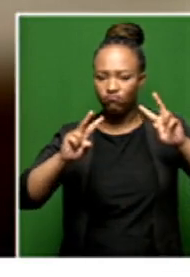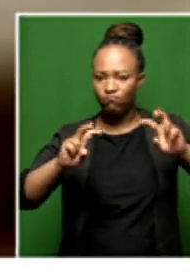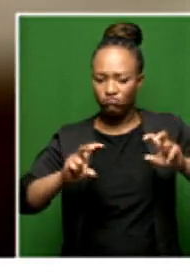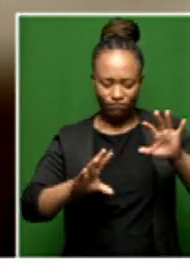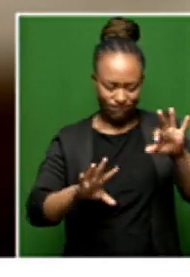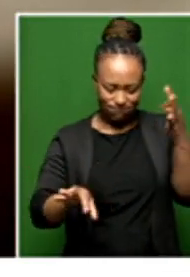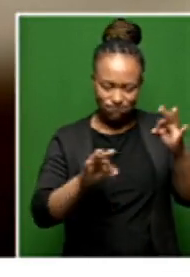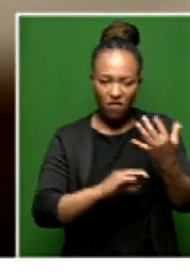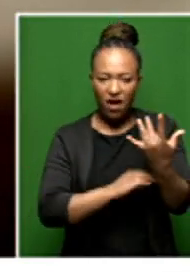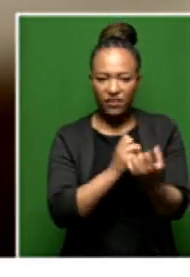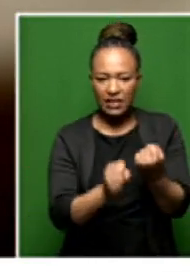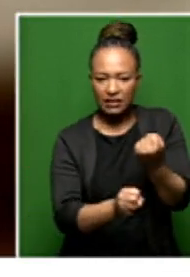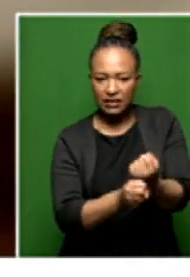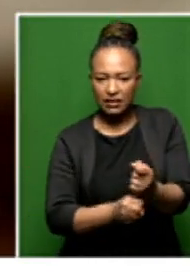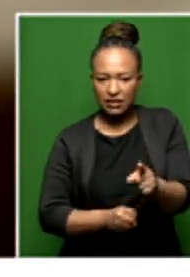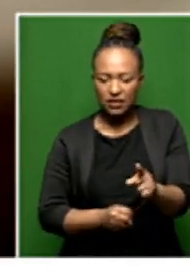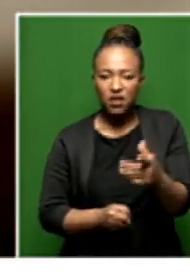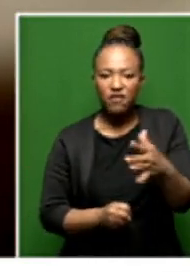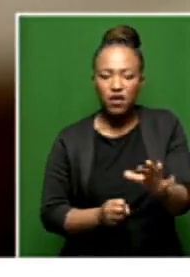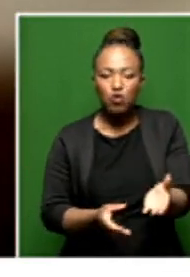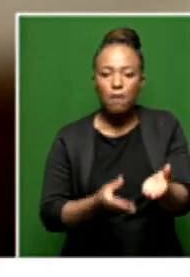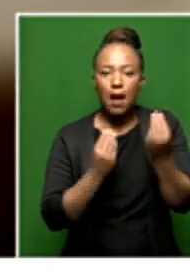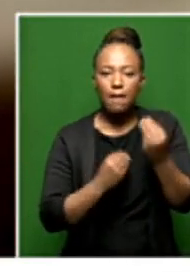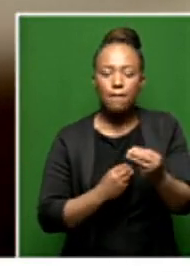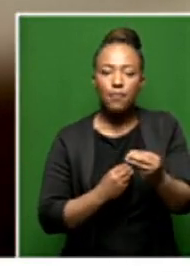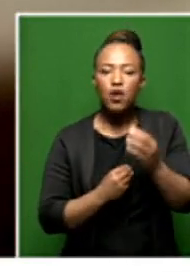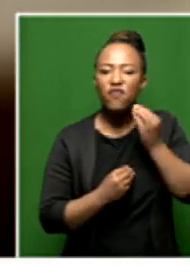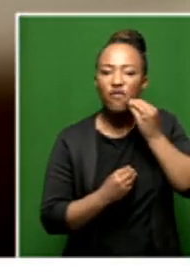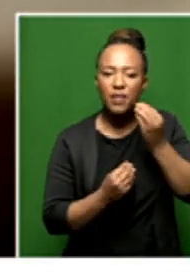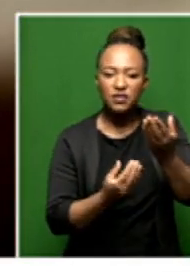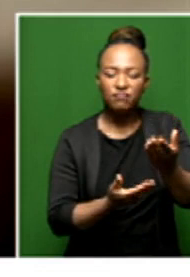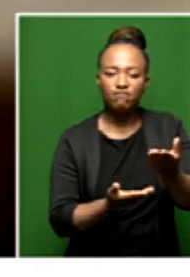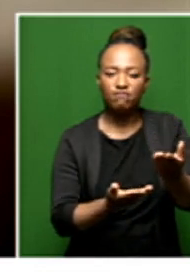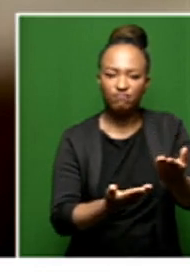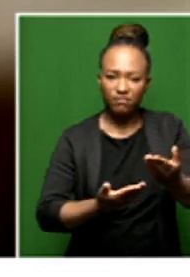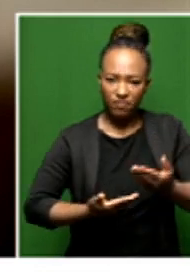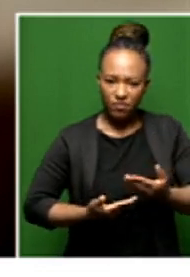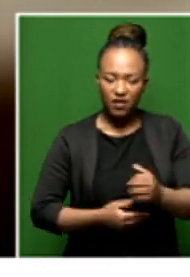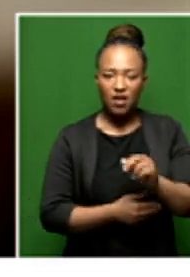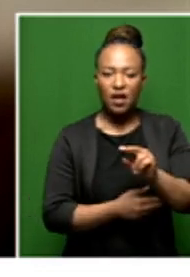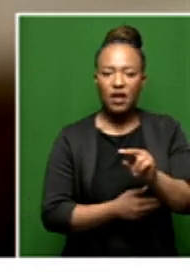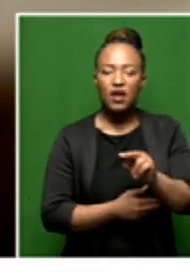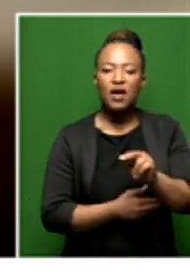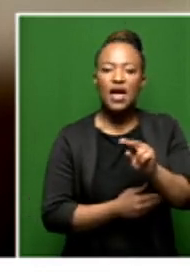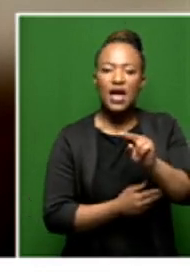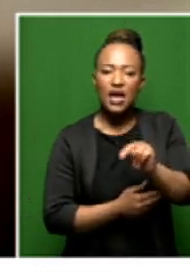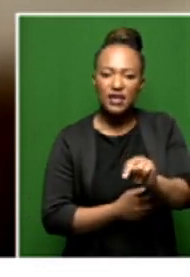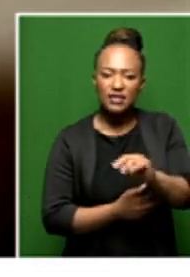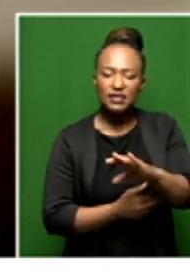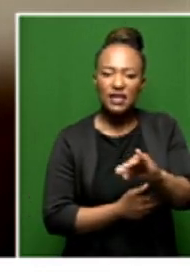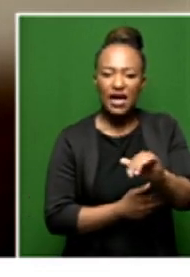did, because she got data from the NCID, who I know you're talking a lot about in terms of